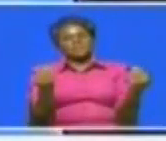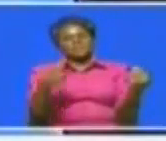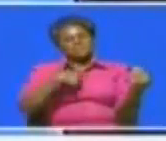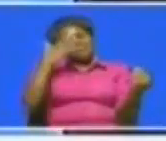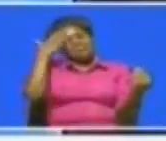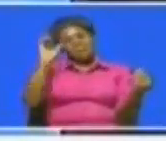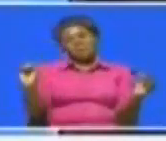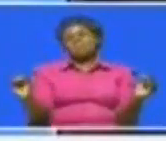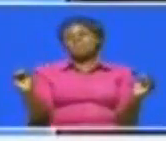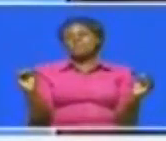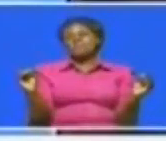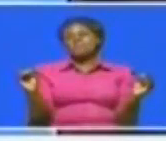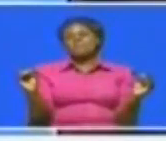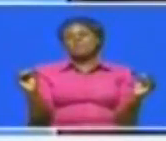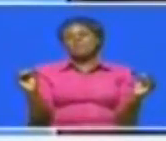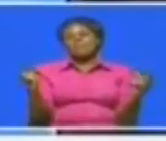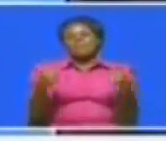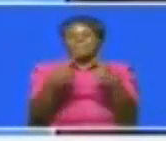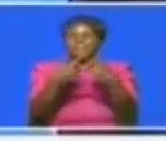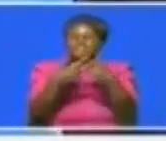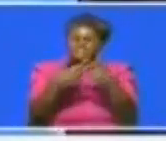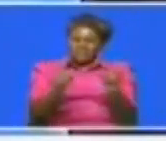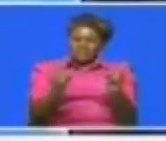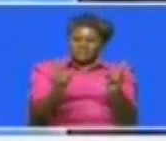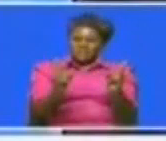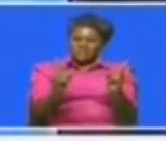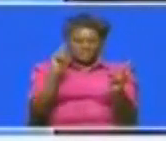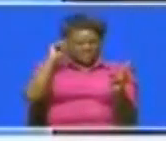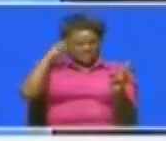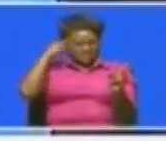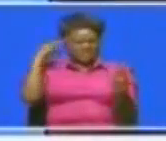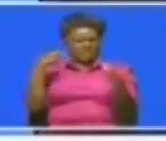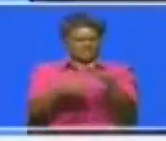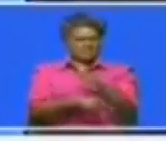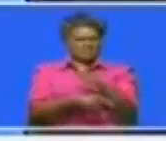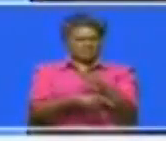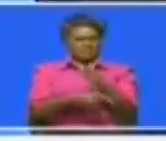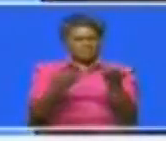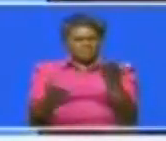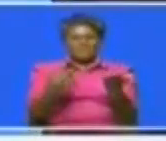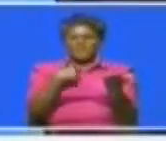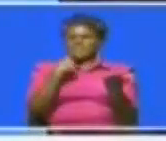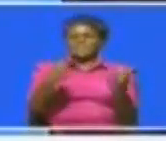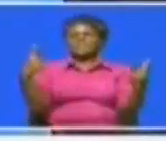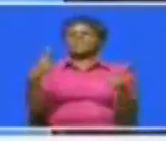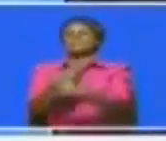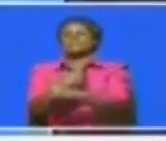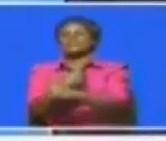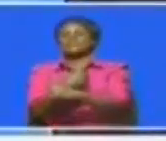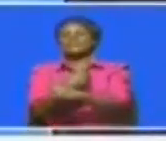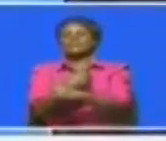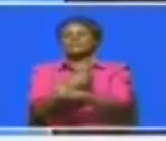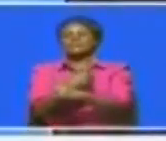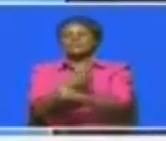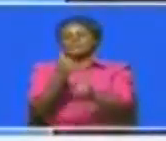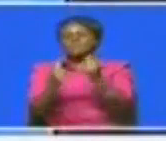know. Mm-hmm. But if you give it a bit of thought, then I might have something else to say right. about it. Yeah. Mm-hmm. Yeah. Okay, so